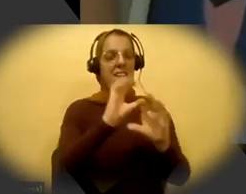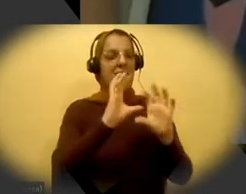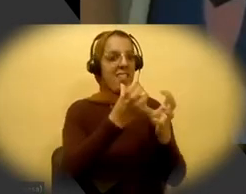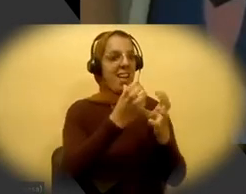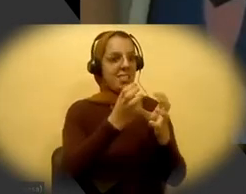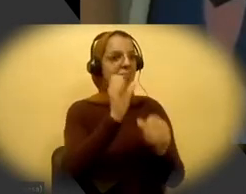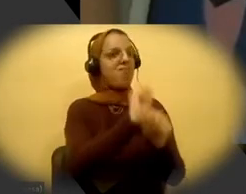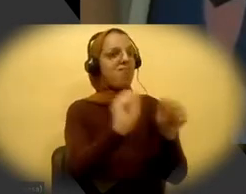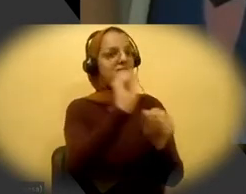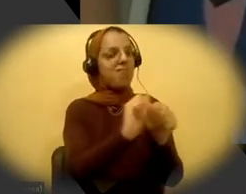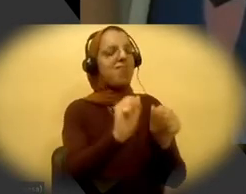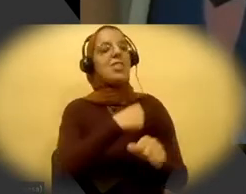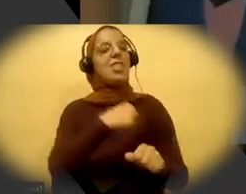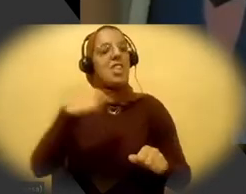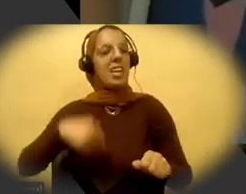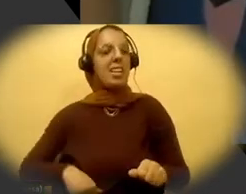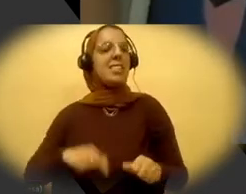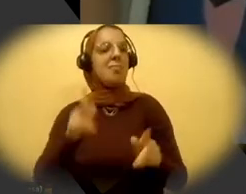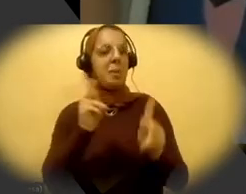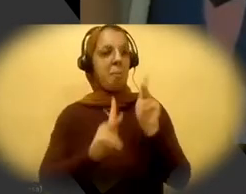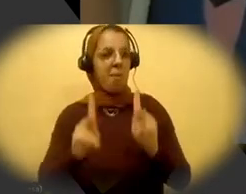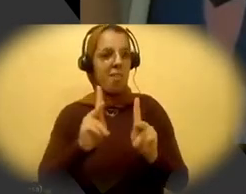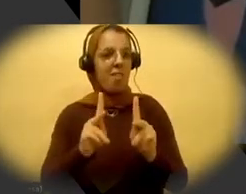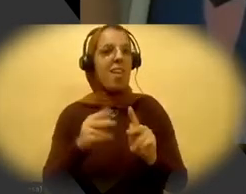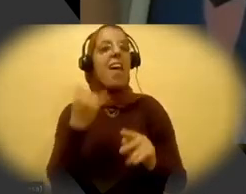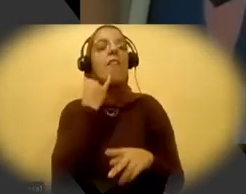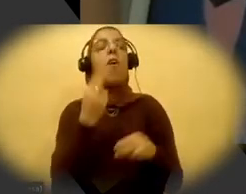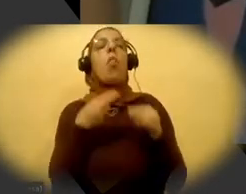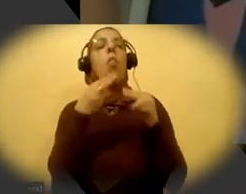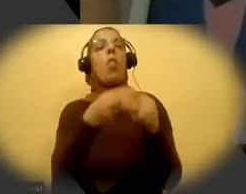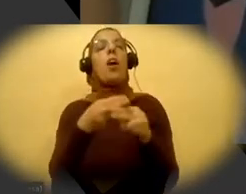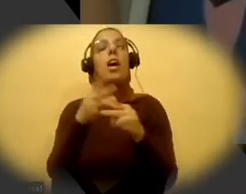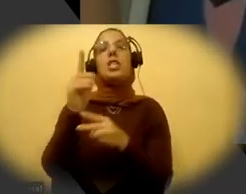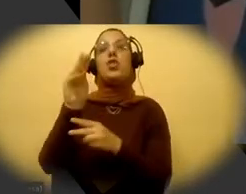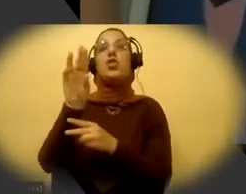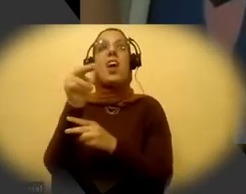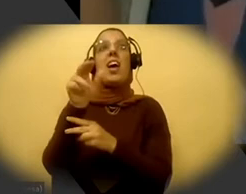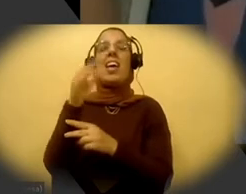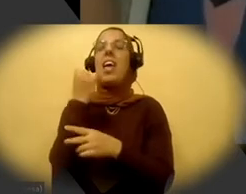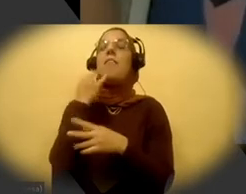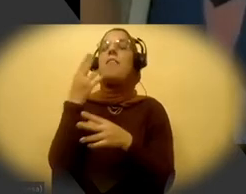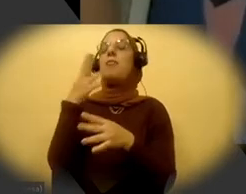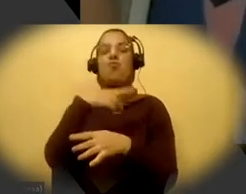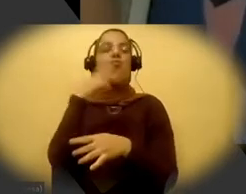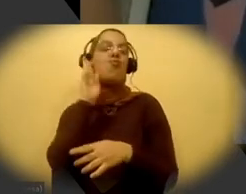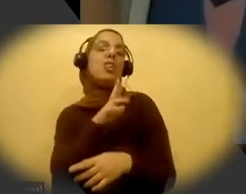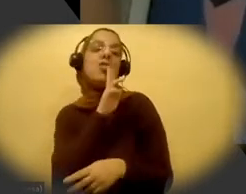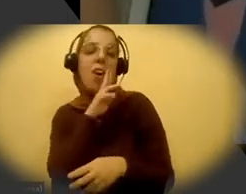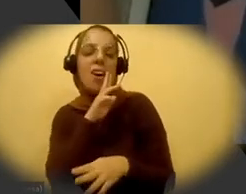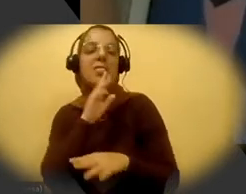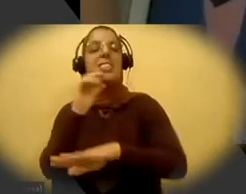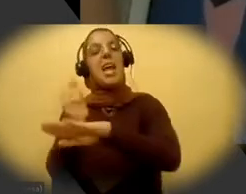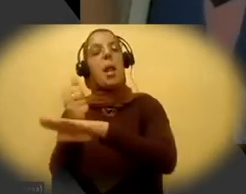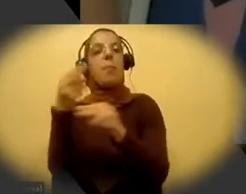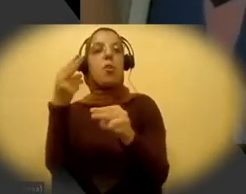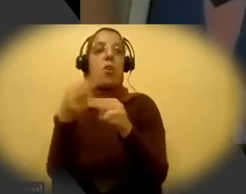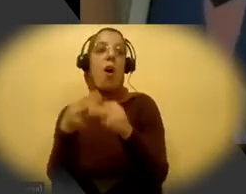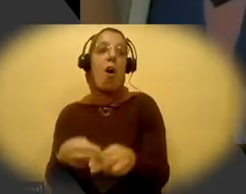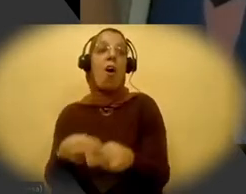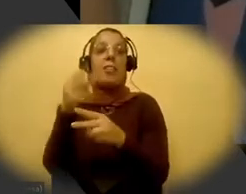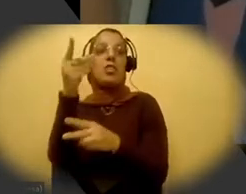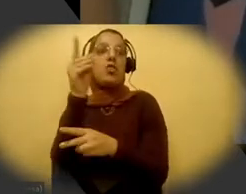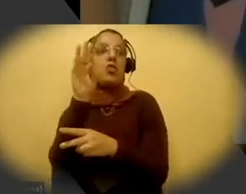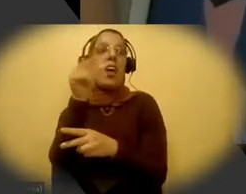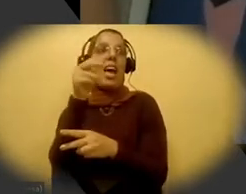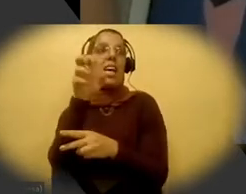calling it, dragon something, that doesn't, if it's displacing the local community, that doesn't make it not